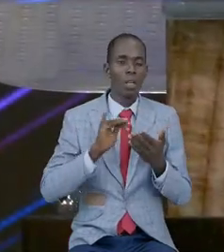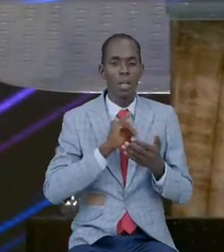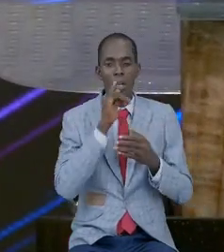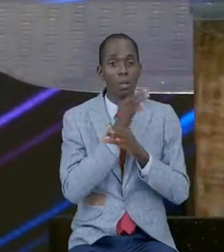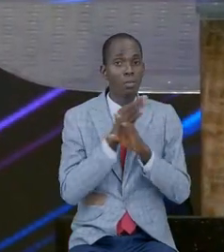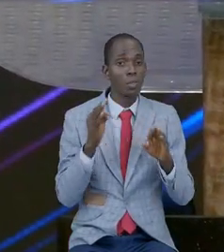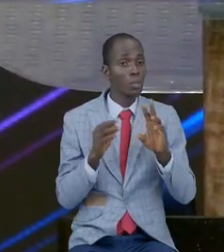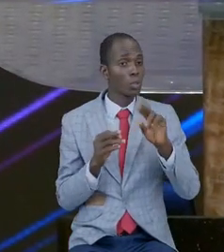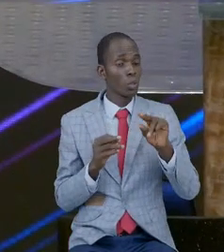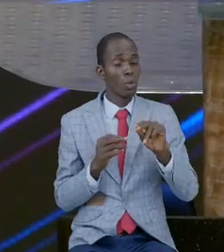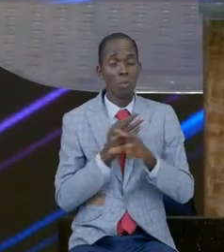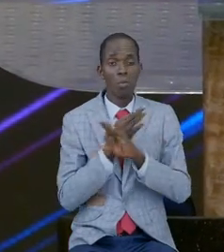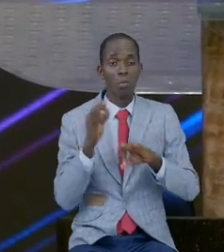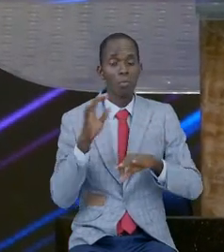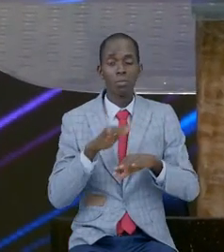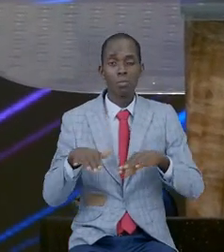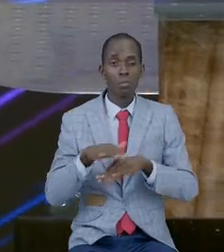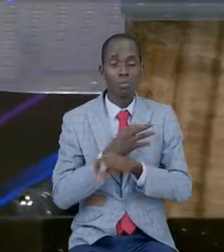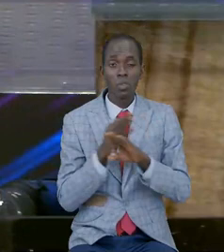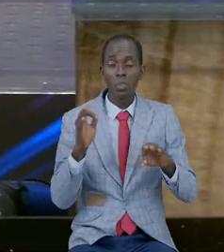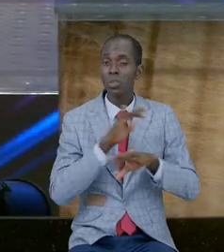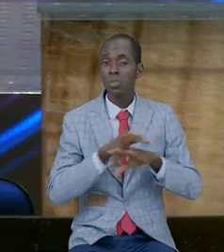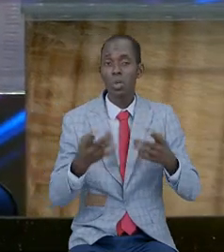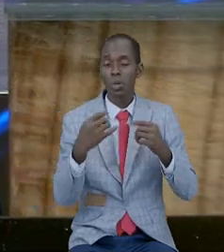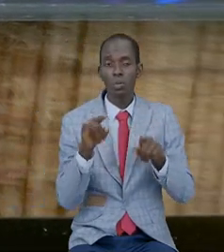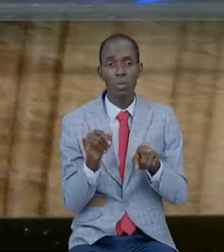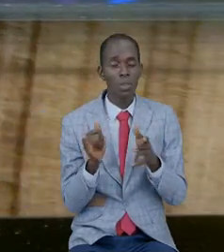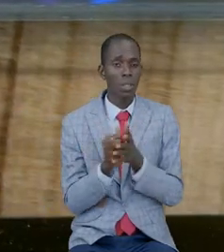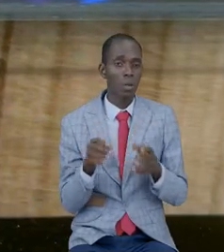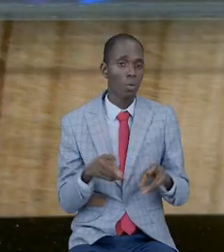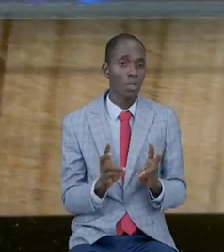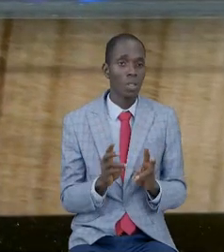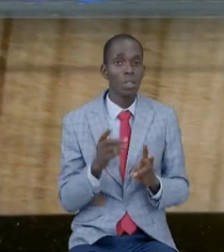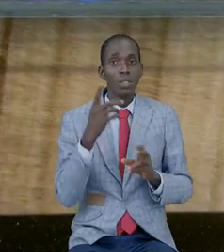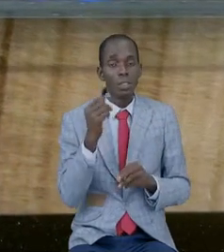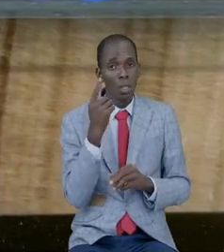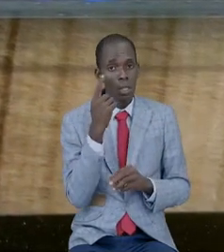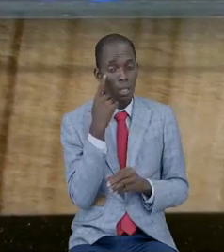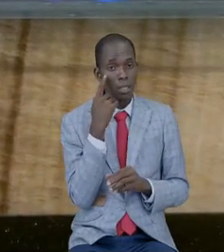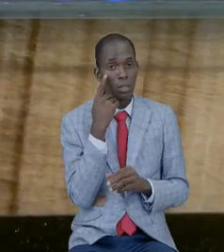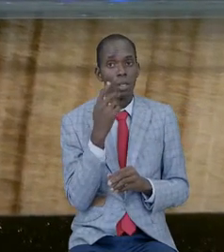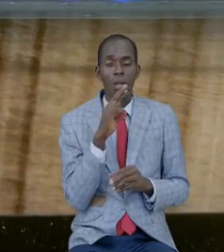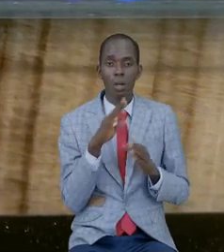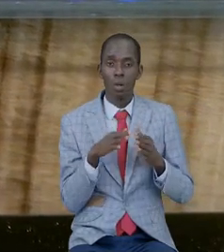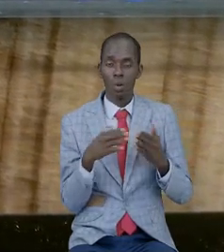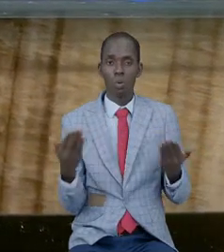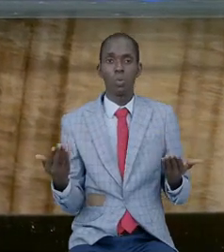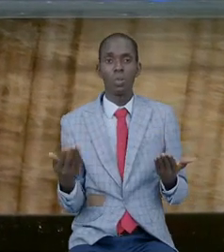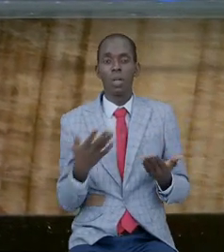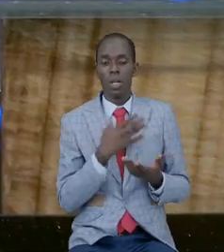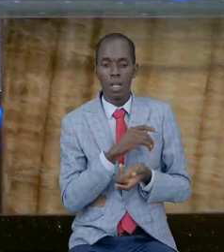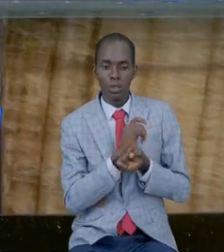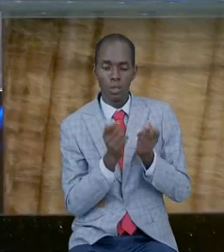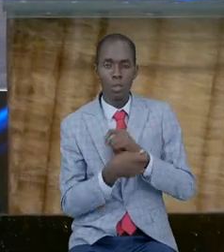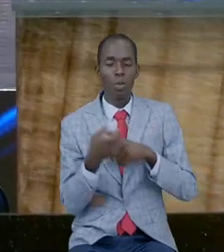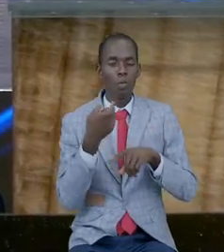freedom does not come that way their eyes are opened they are turned from darkness to light they are turned